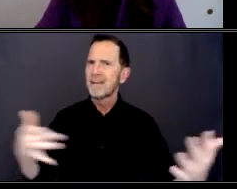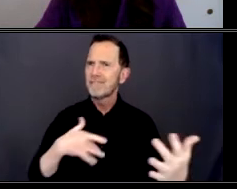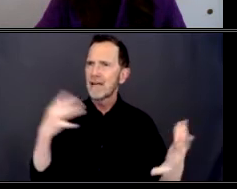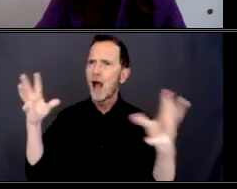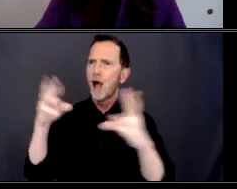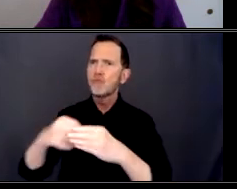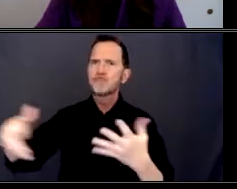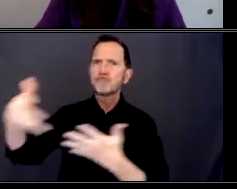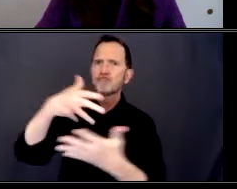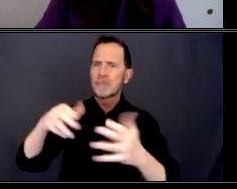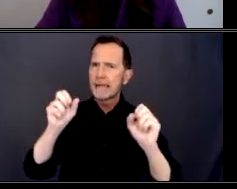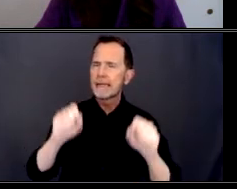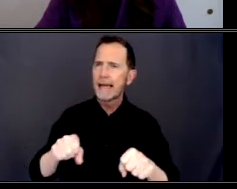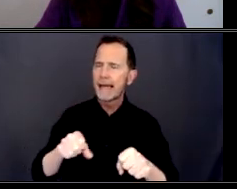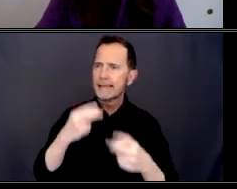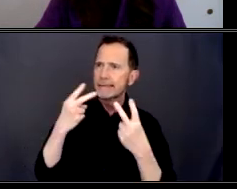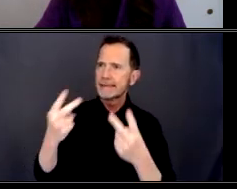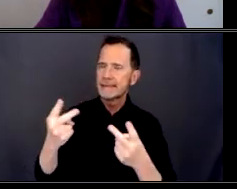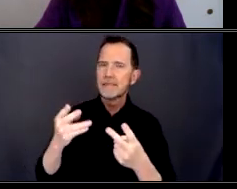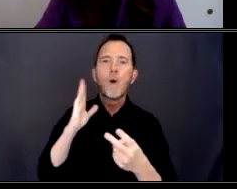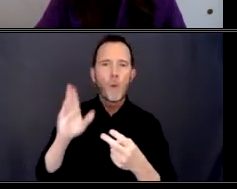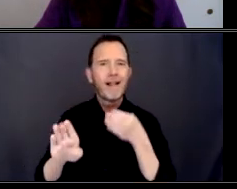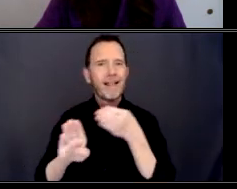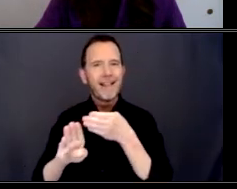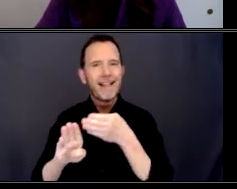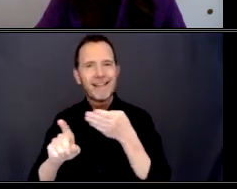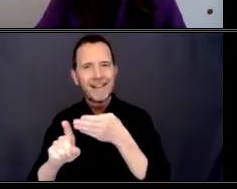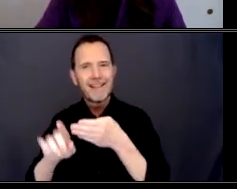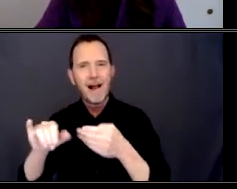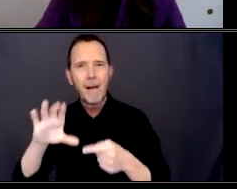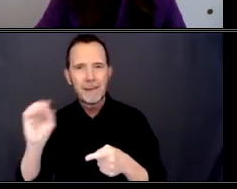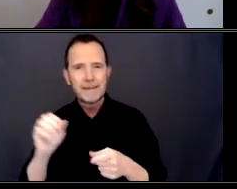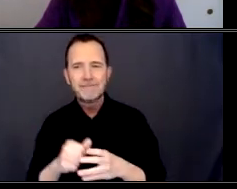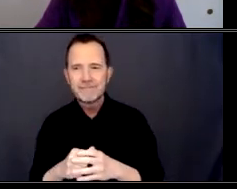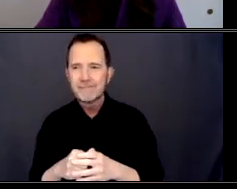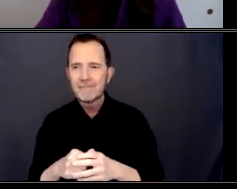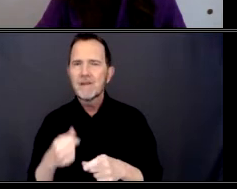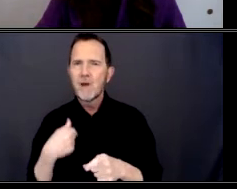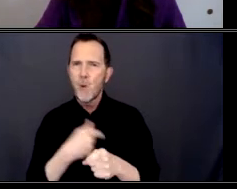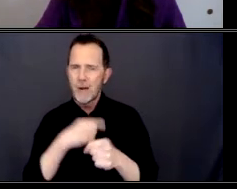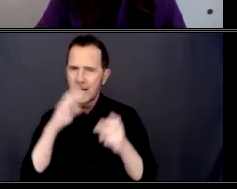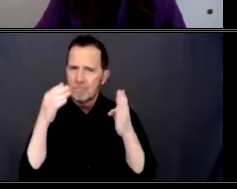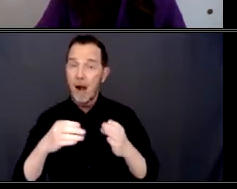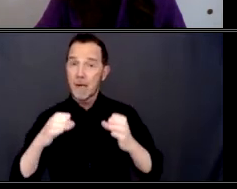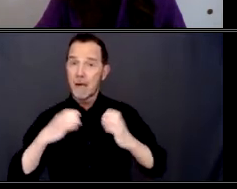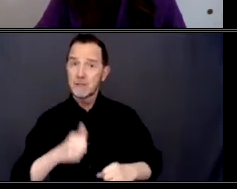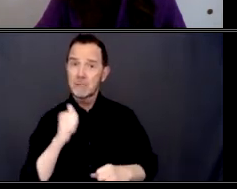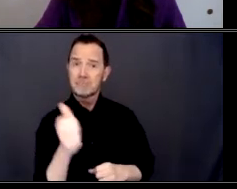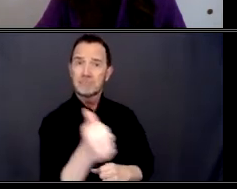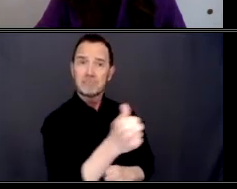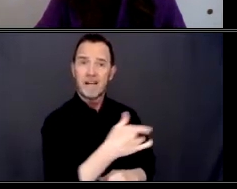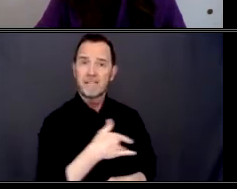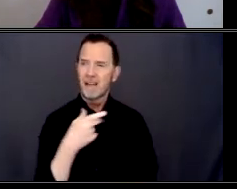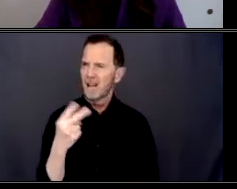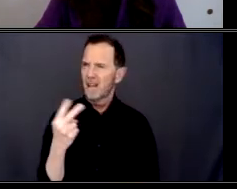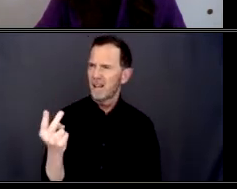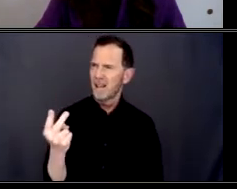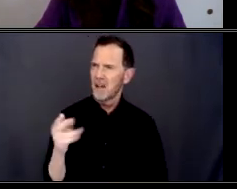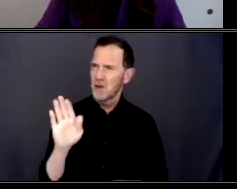about advocacy for underrepresented customers, which is an inclusion strategy. It's less of an inclusion strategy